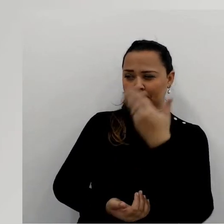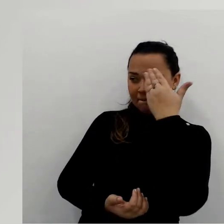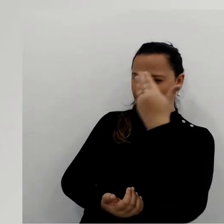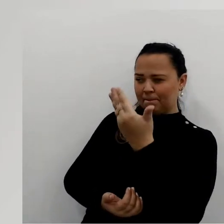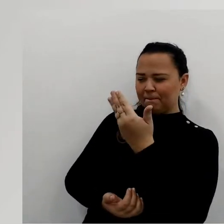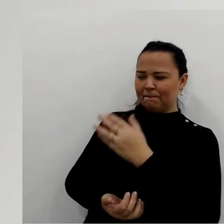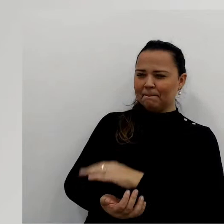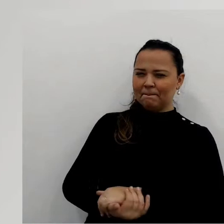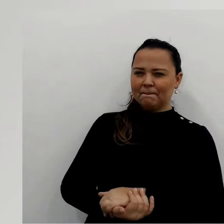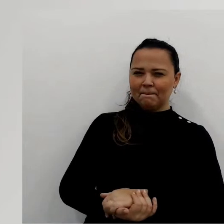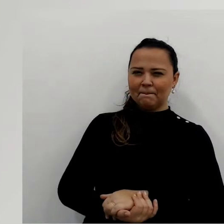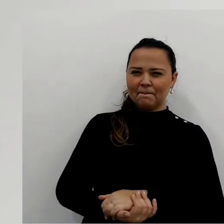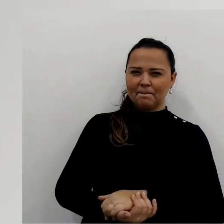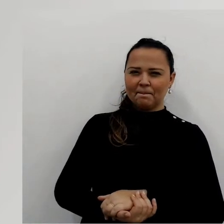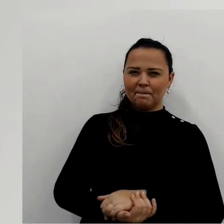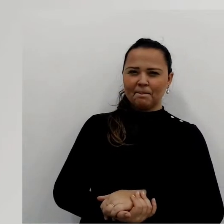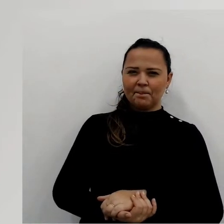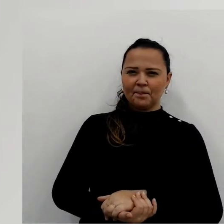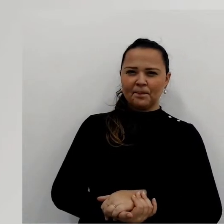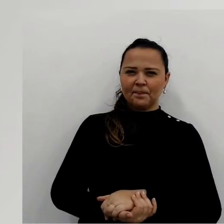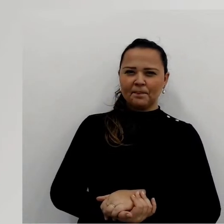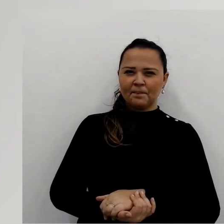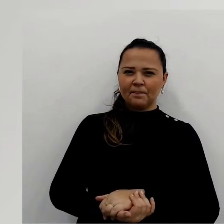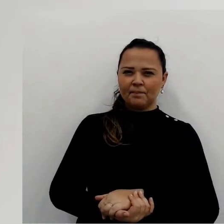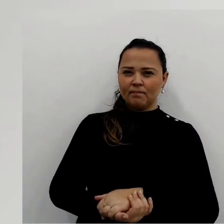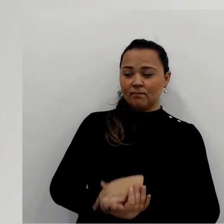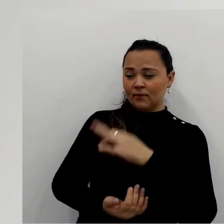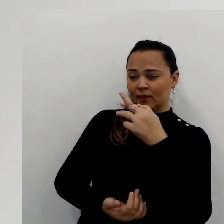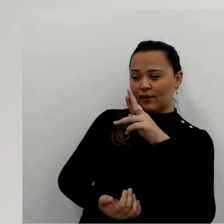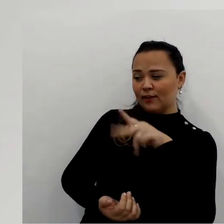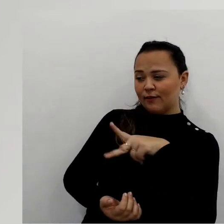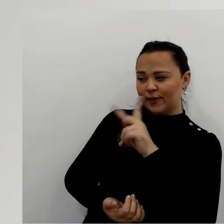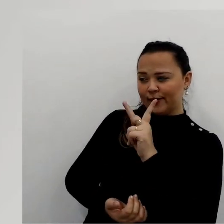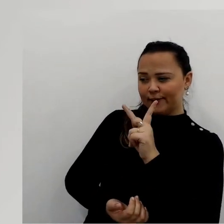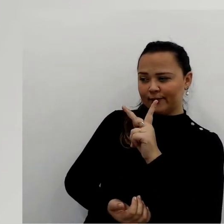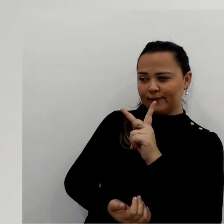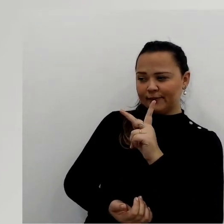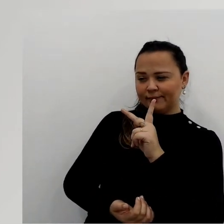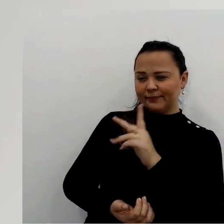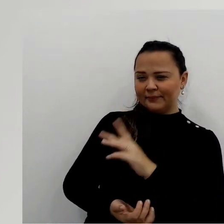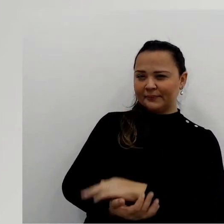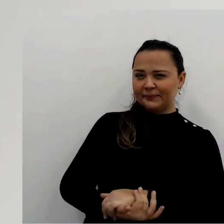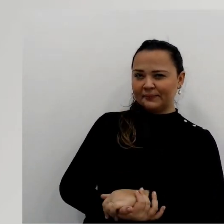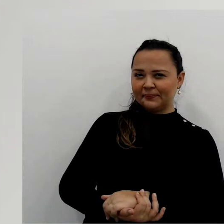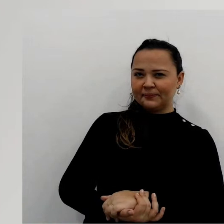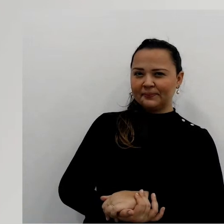Mr. Frank, o senhor consegue nos ouvir? Can you hear?